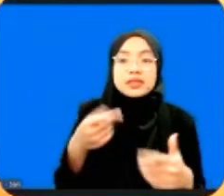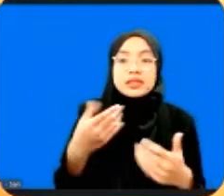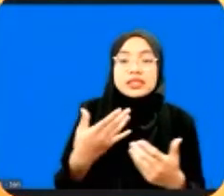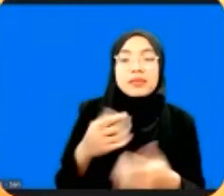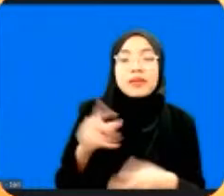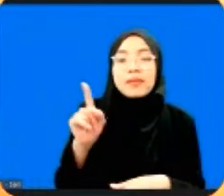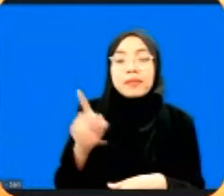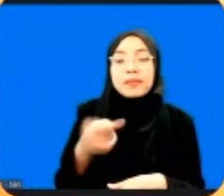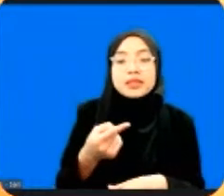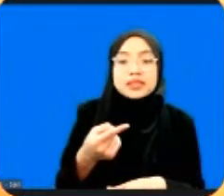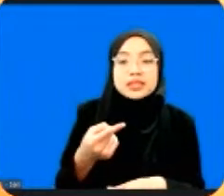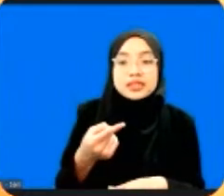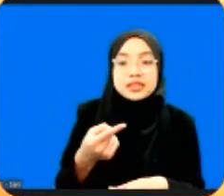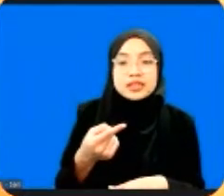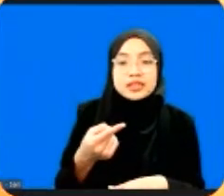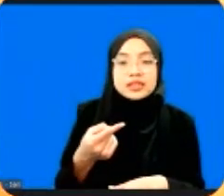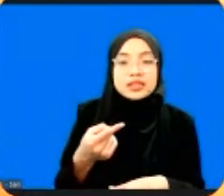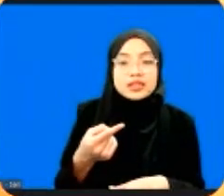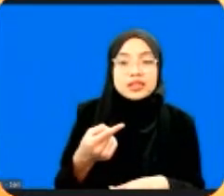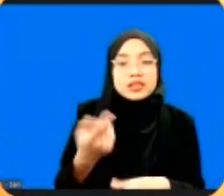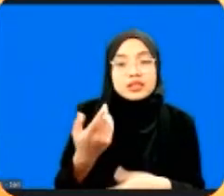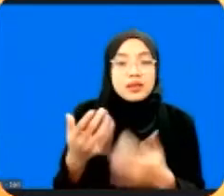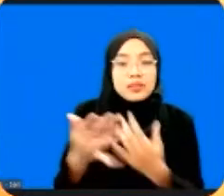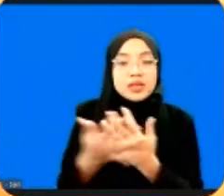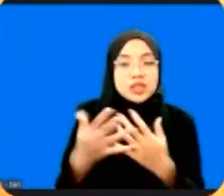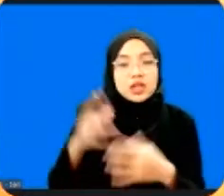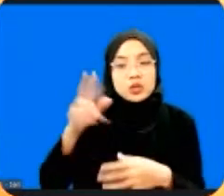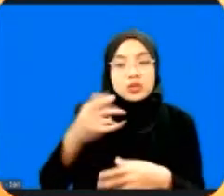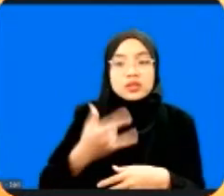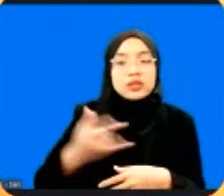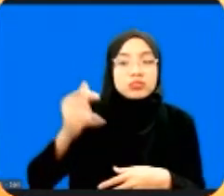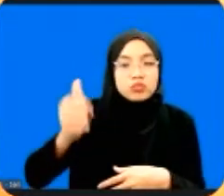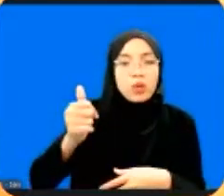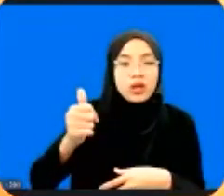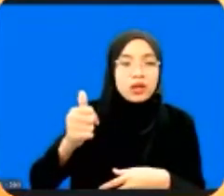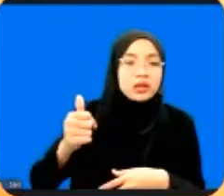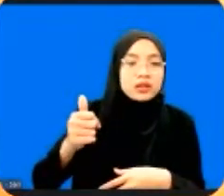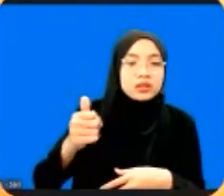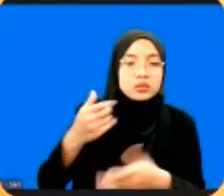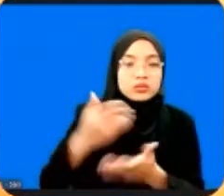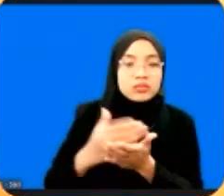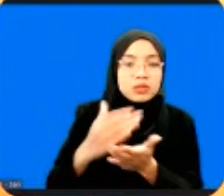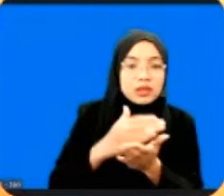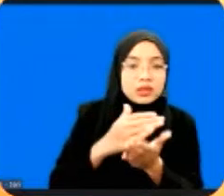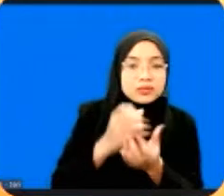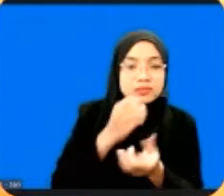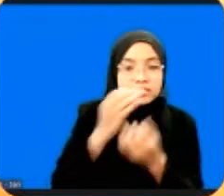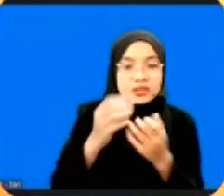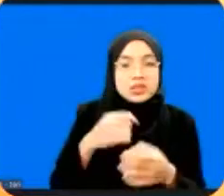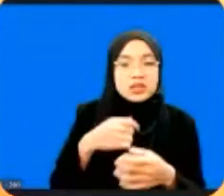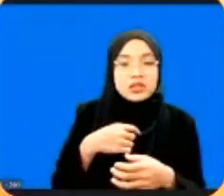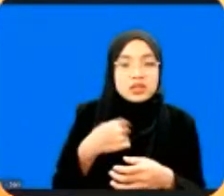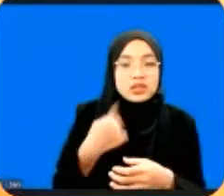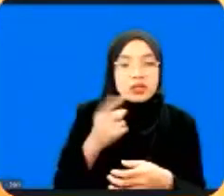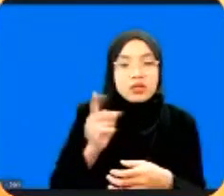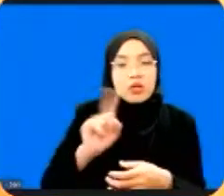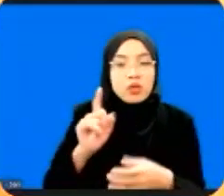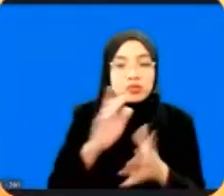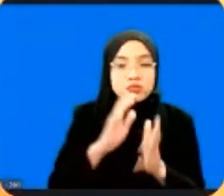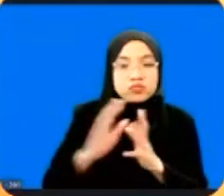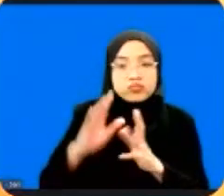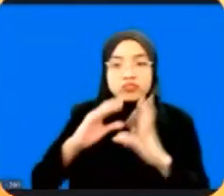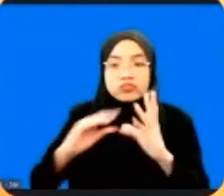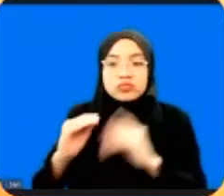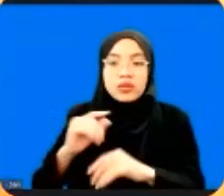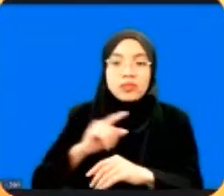opinions. If you start cracking down on even private chats to, stamp out each false information,